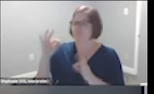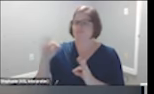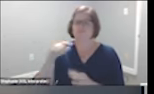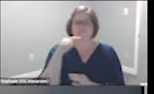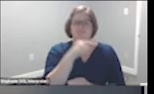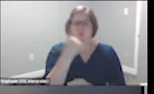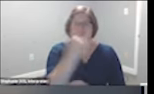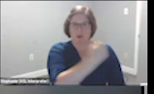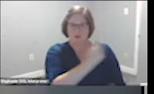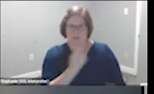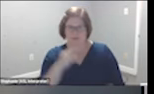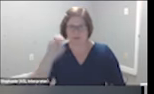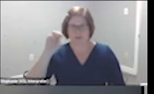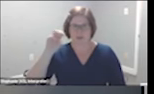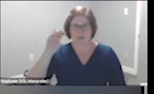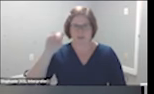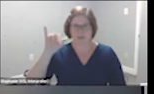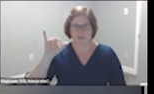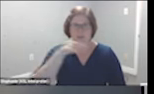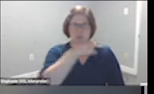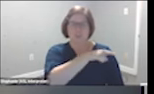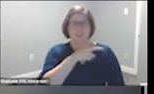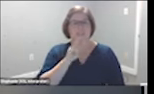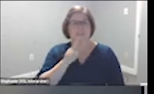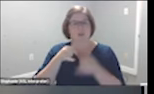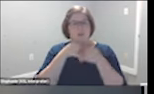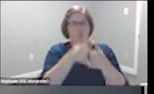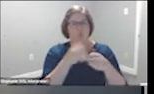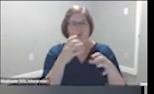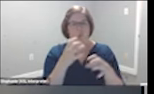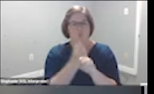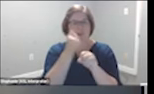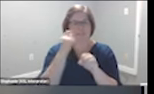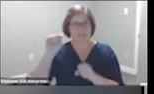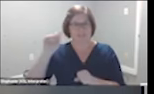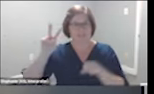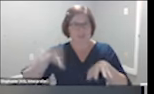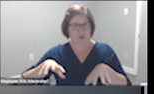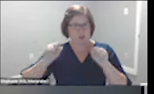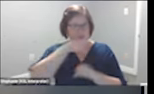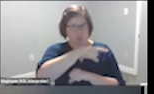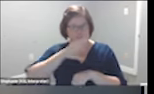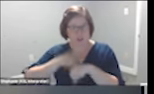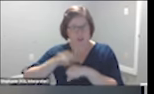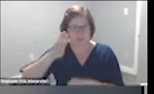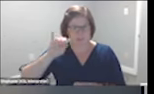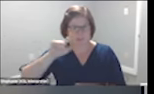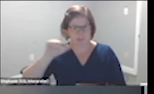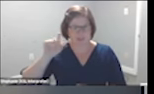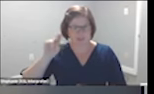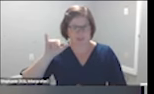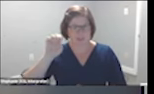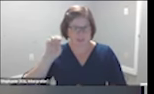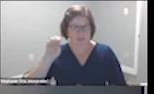Calandrelli, is an award-winning TV host and is a consultant on Bill Nye's TV show and is an incredible science communicator.